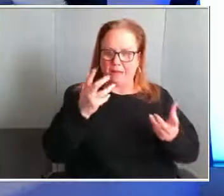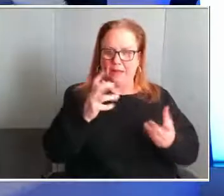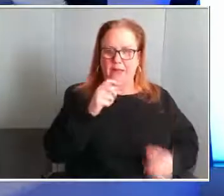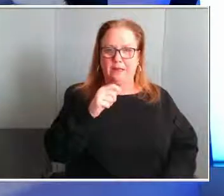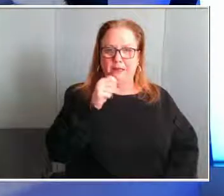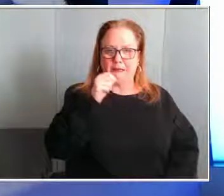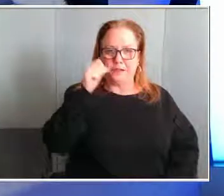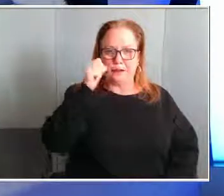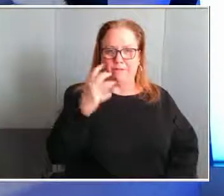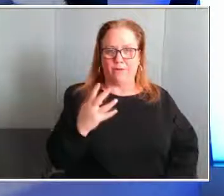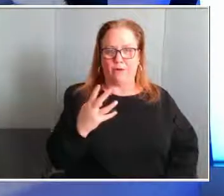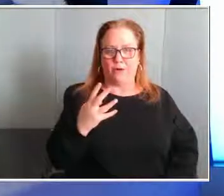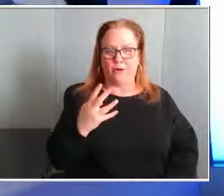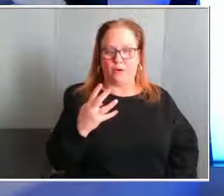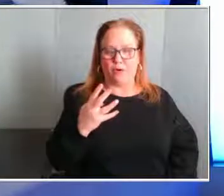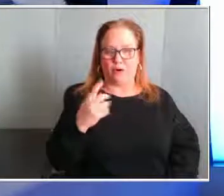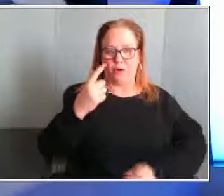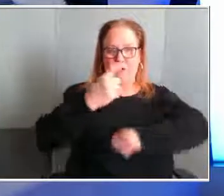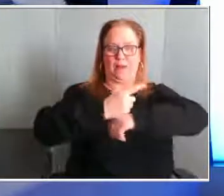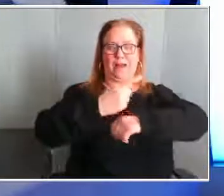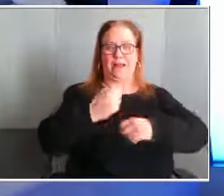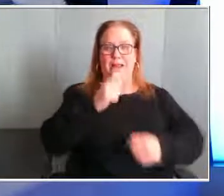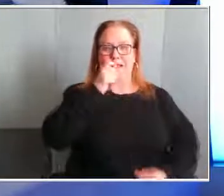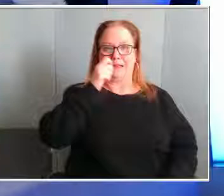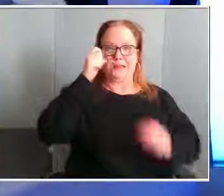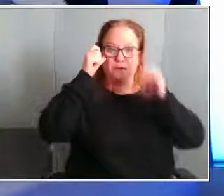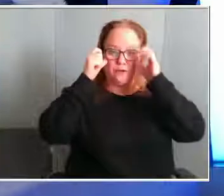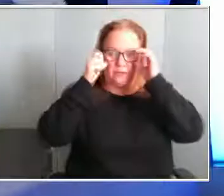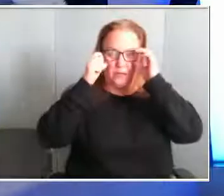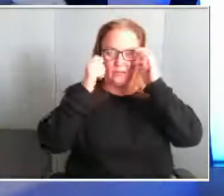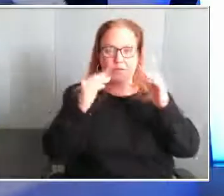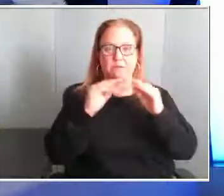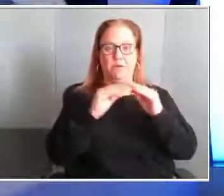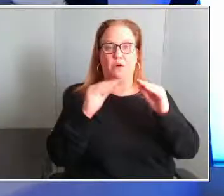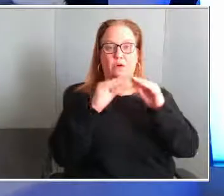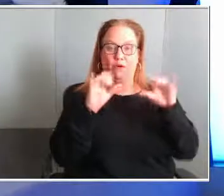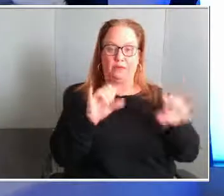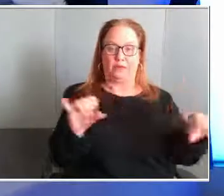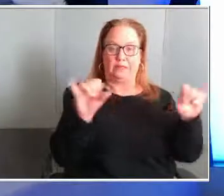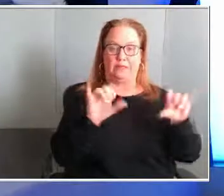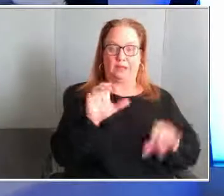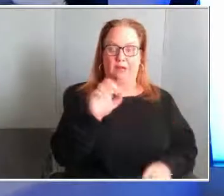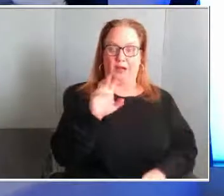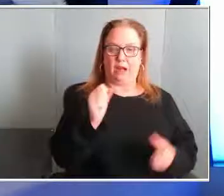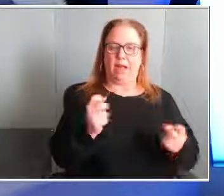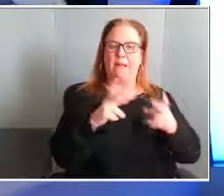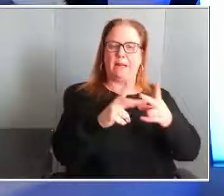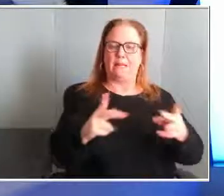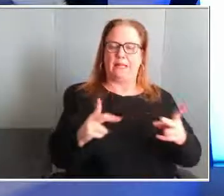All right, so just 4 in one day. Yeah. And so this is becoming more and more the standard. Yeah. And how many places do this kind of thing?